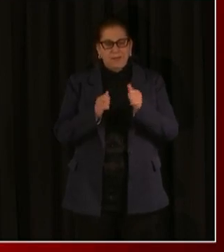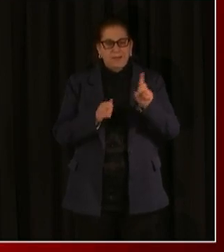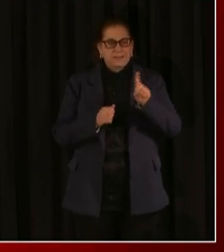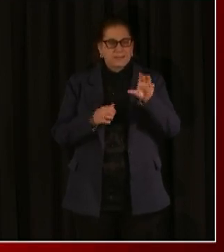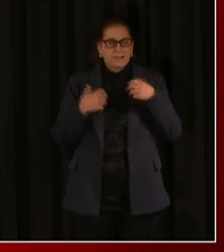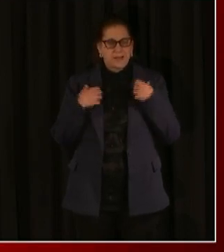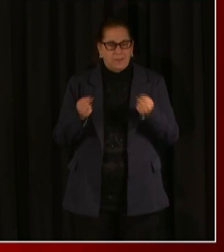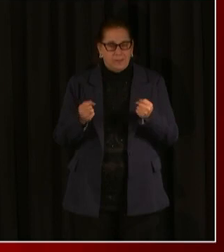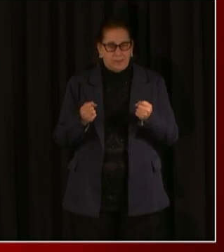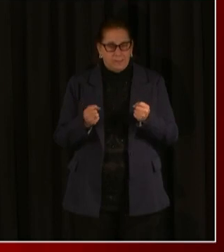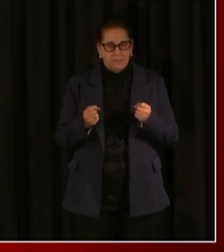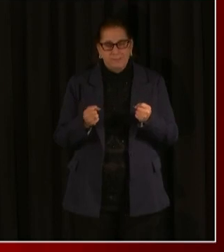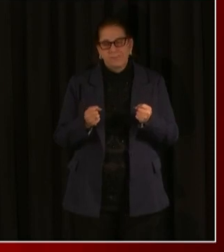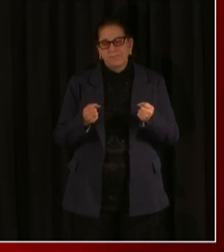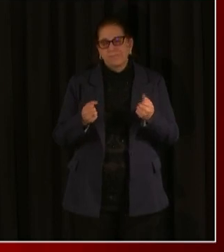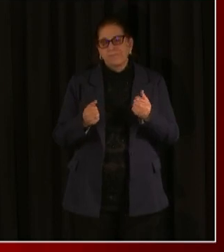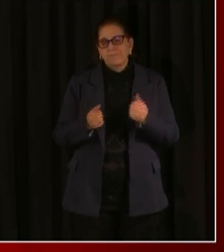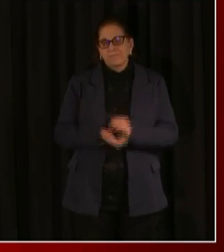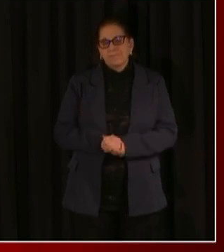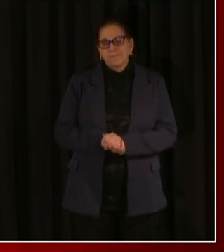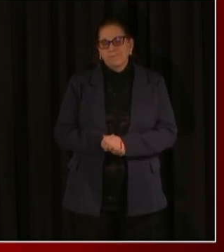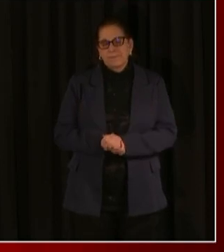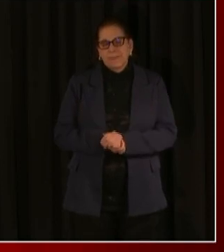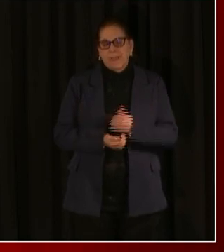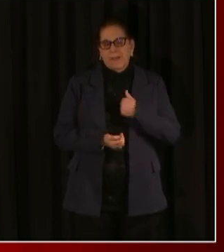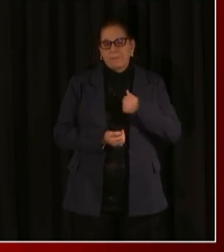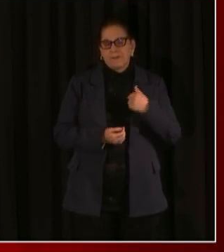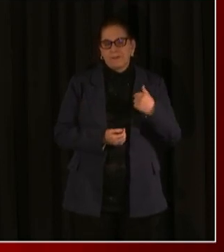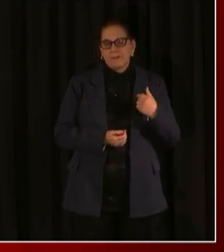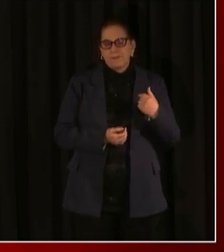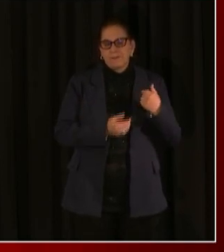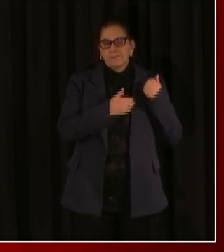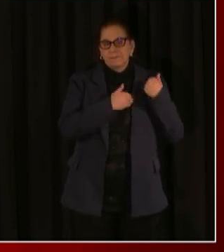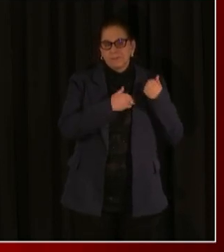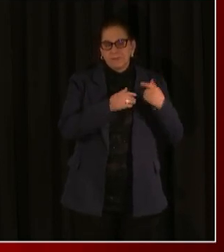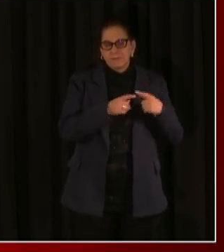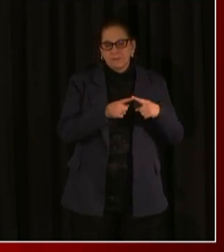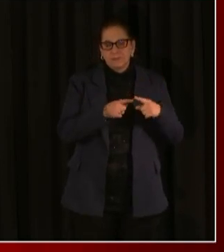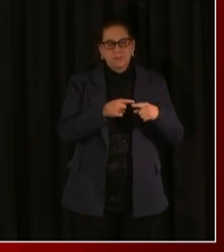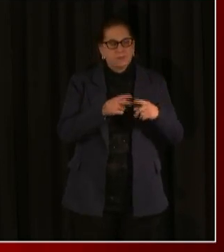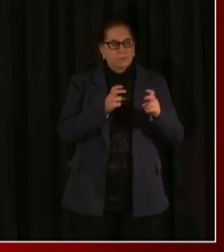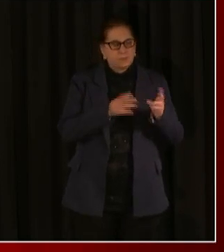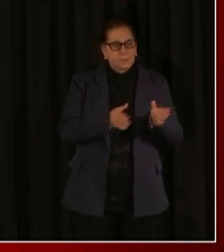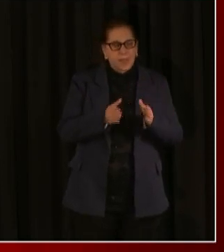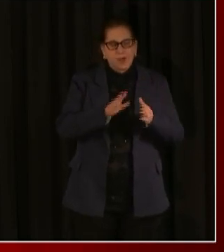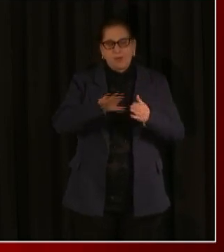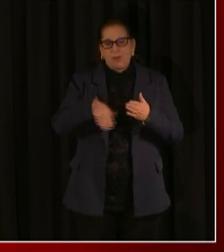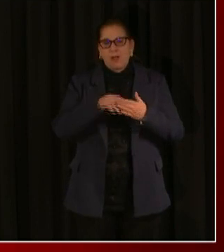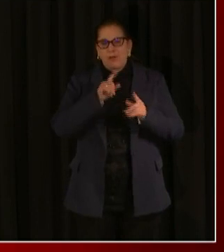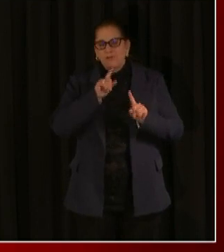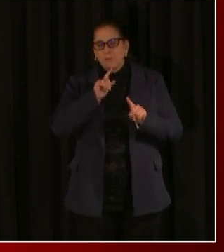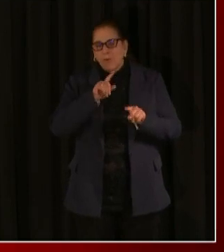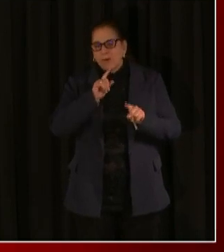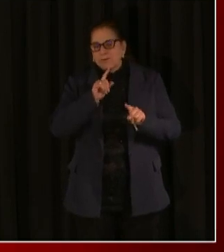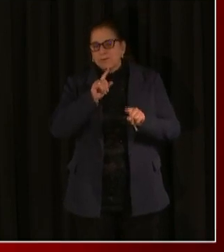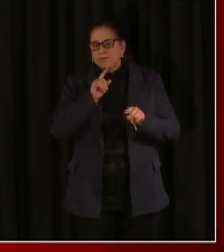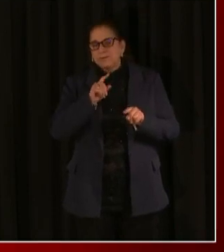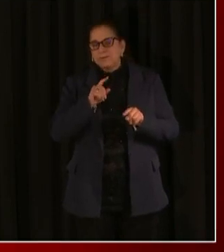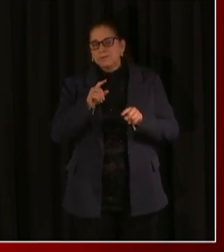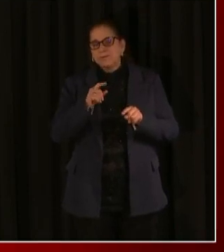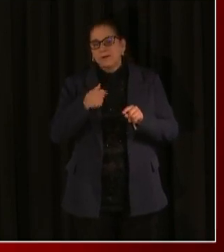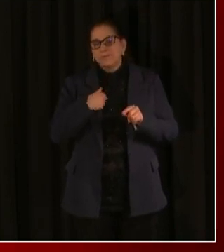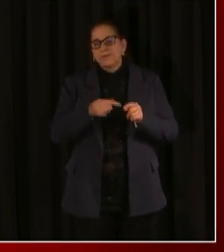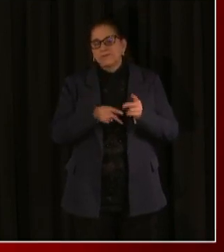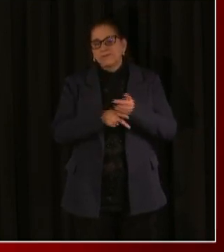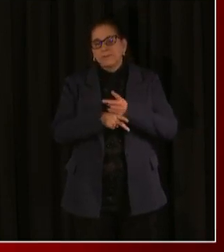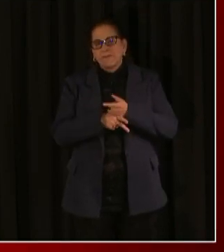Epidemiology Surveillance and Reporting Branch at DC Health, and she is a supervisory medical epidemiologist. That's a